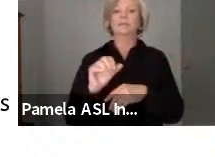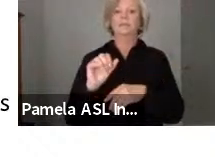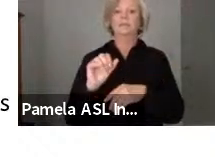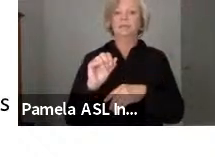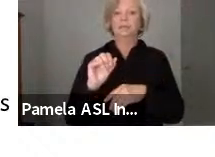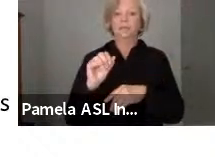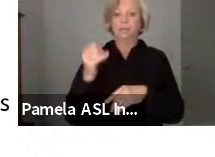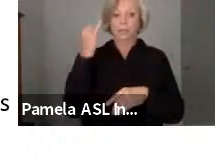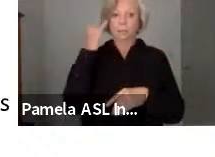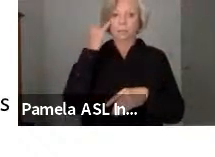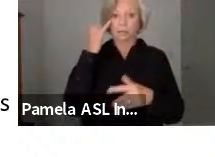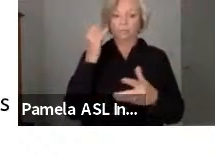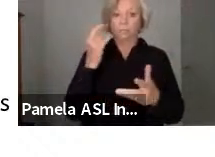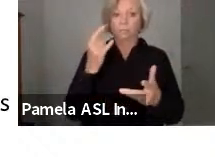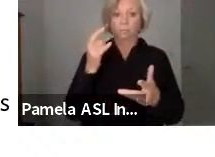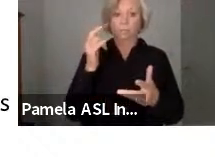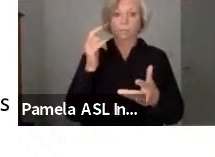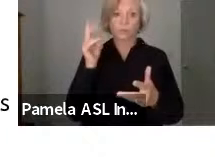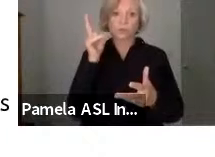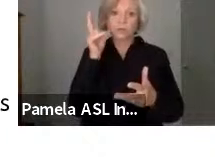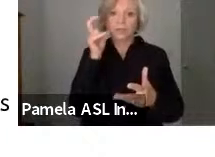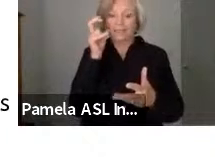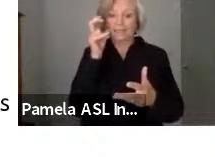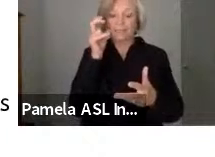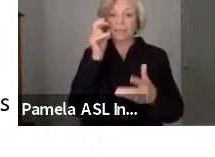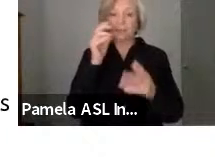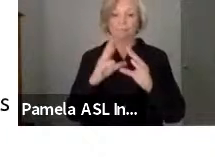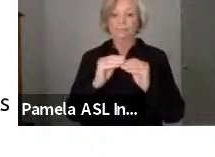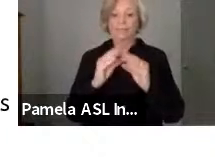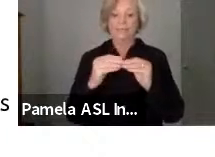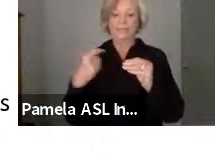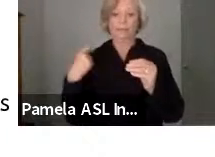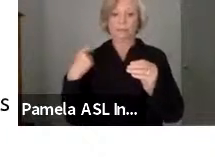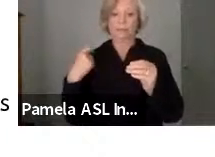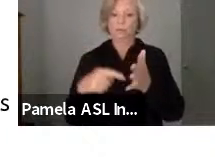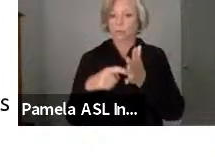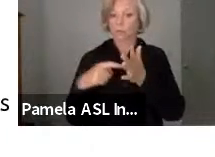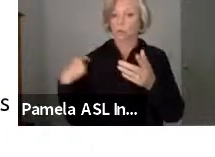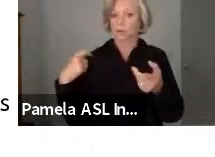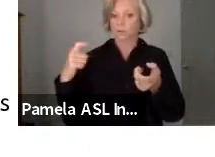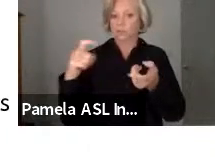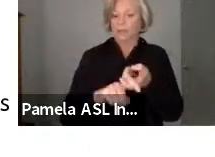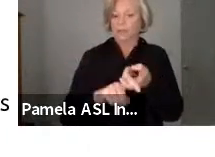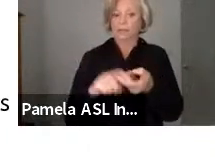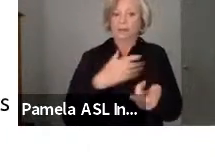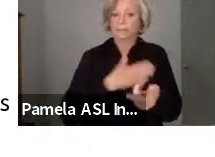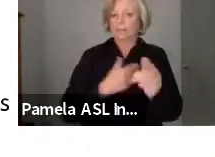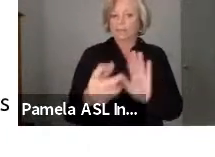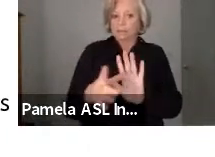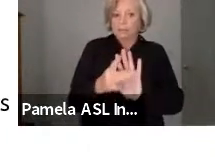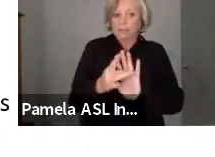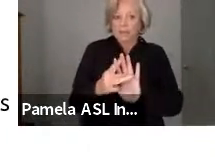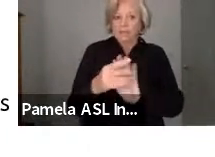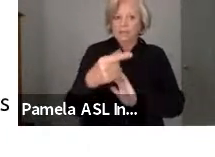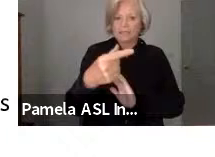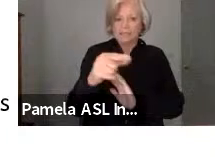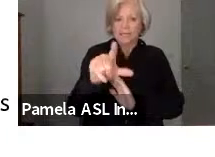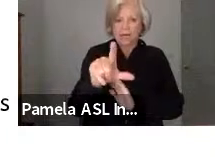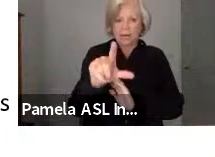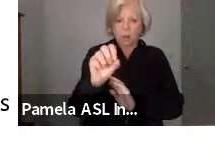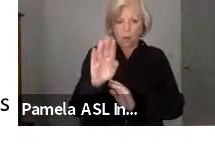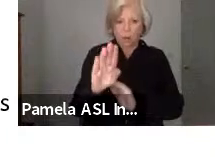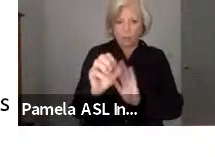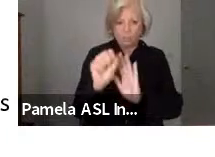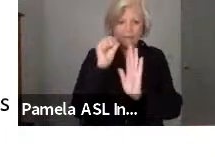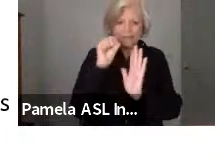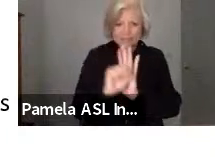listen to the meeting in Spanish, please select the globe at the bottom. If you are